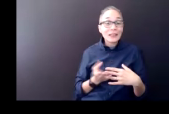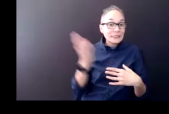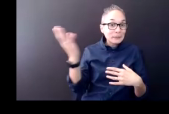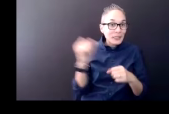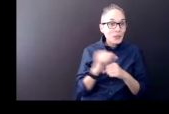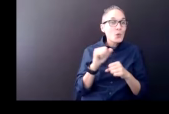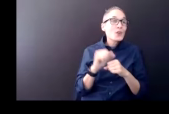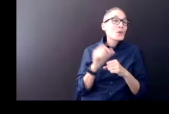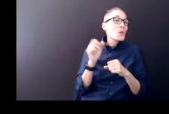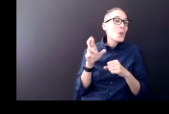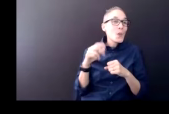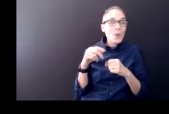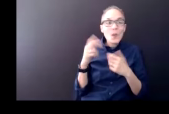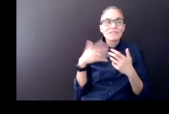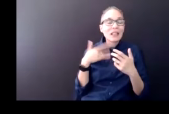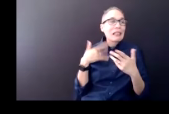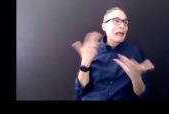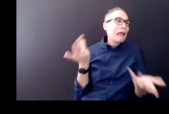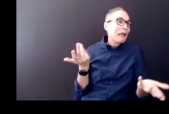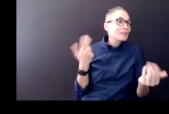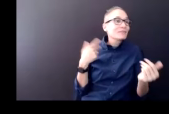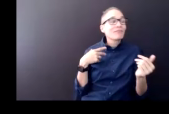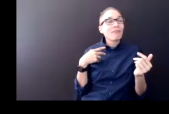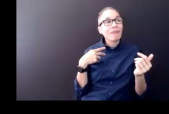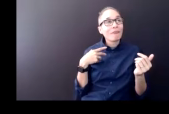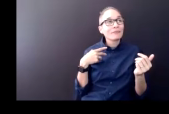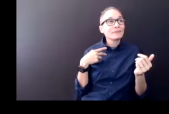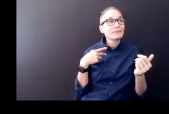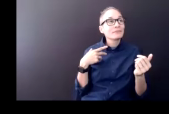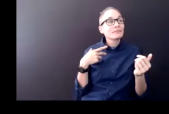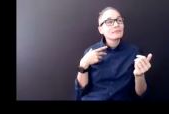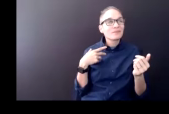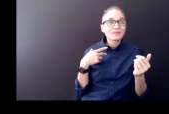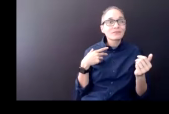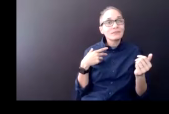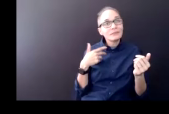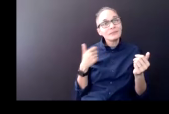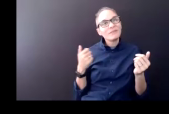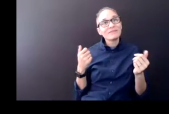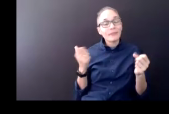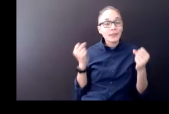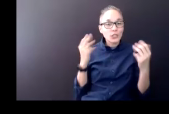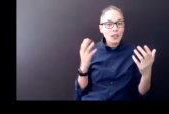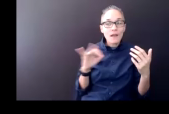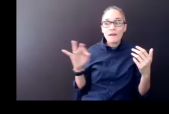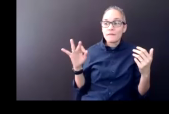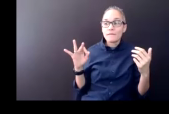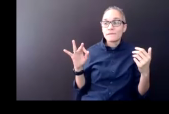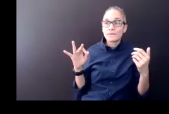work, or at least the students that I met. This is anecdotal, but so there's a lot of there's a lot